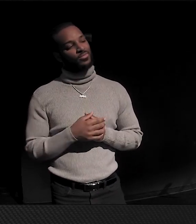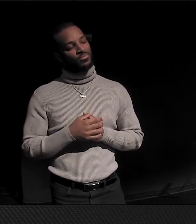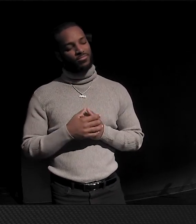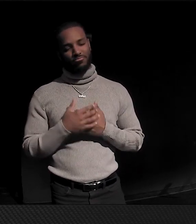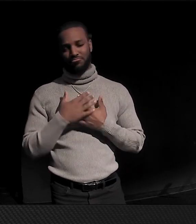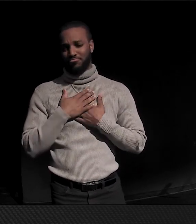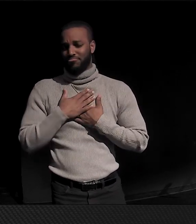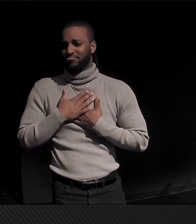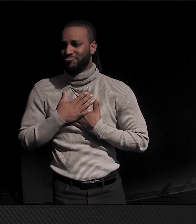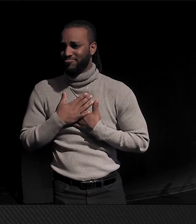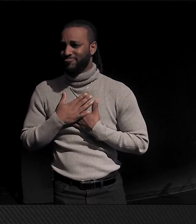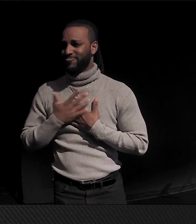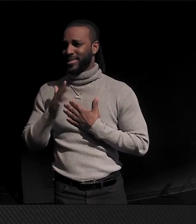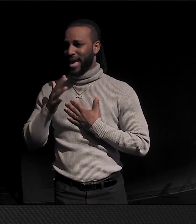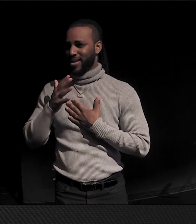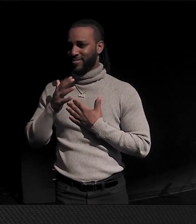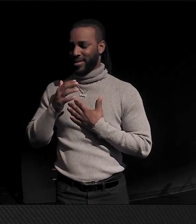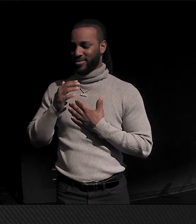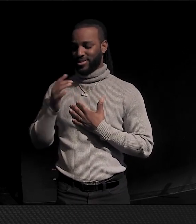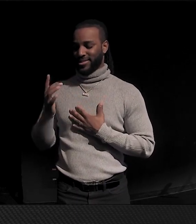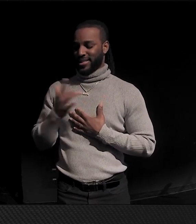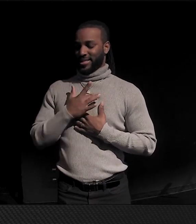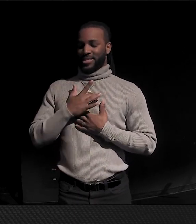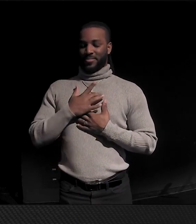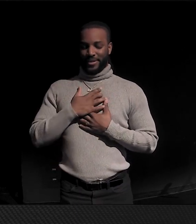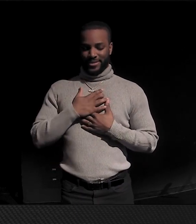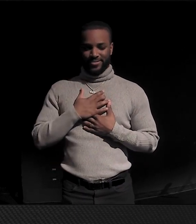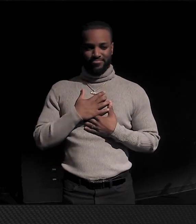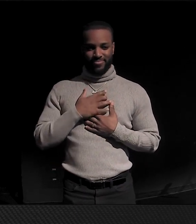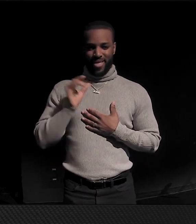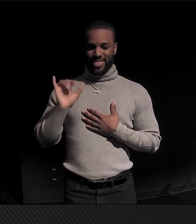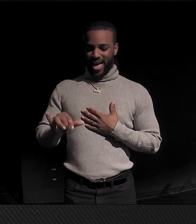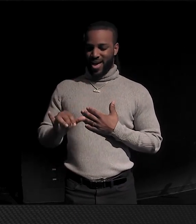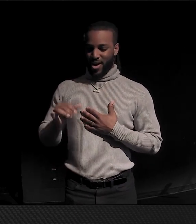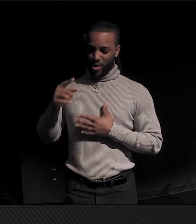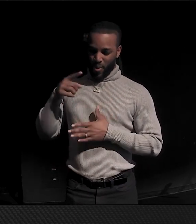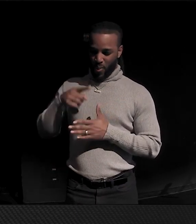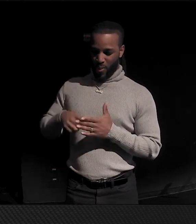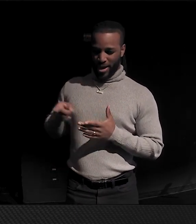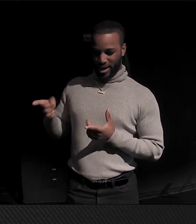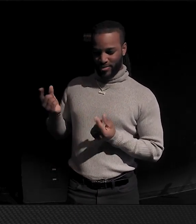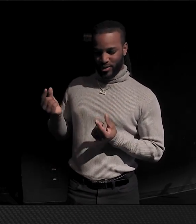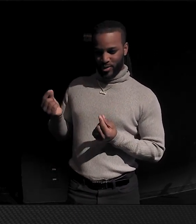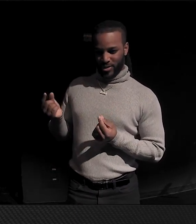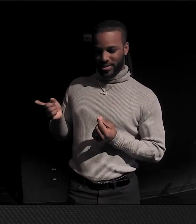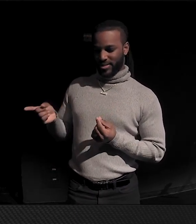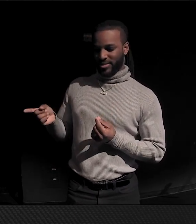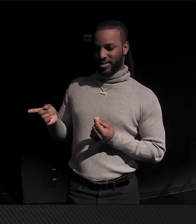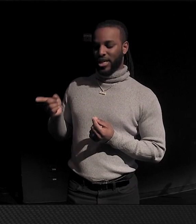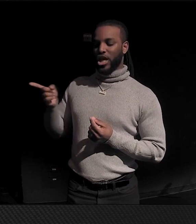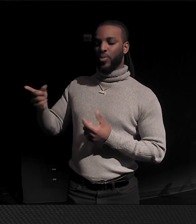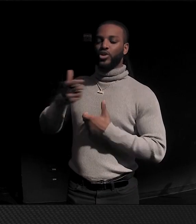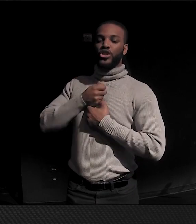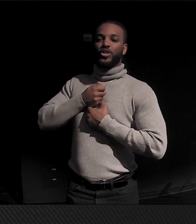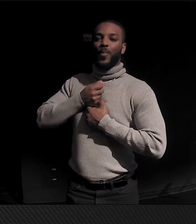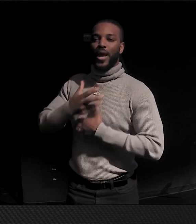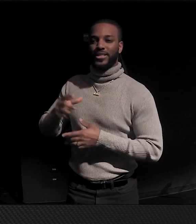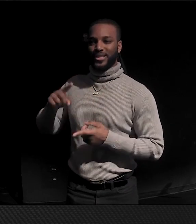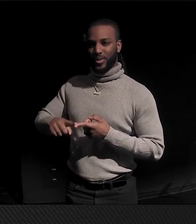Mm. And it kind of clicked into place that what he was doing was expressing to